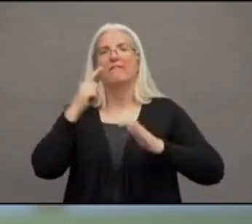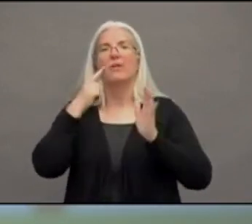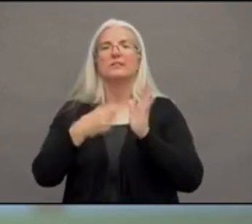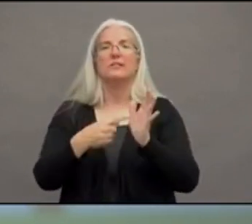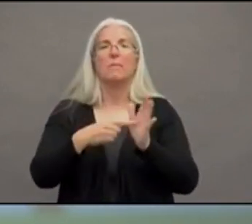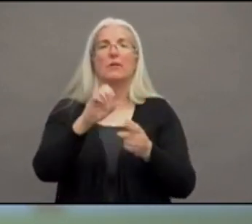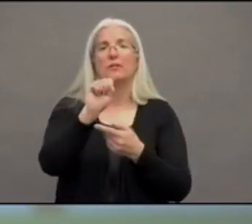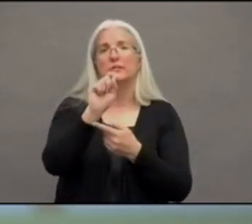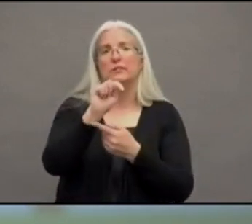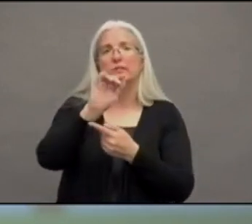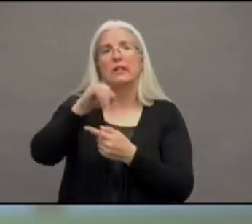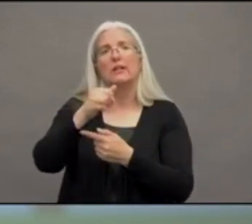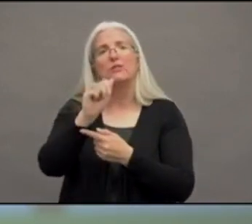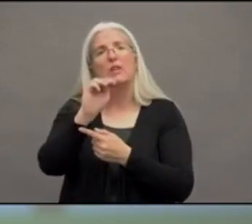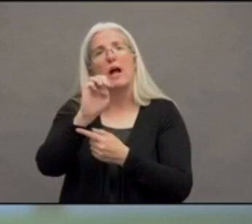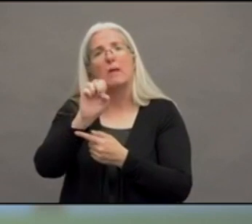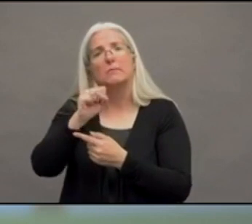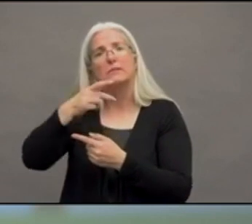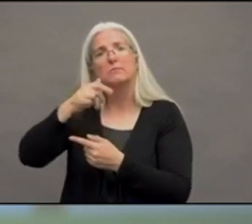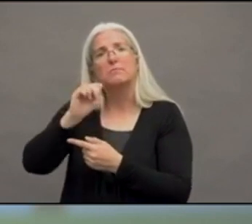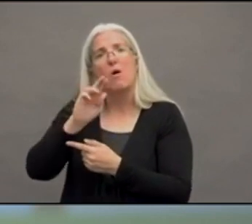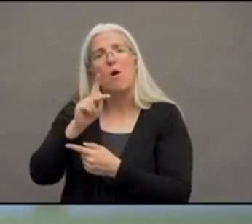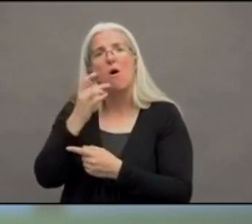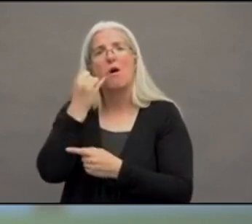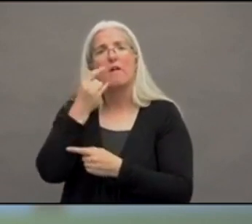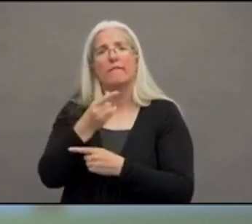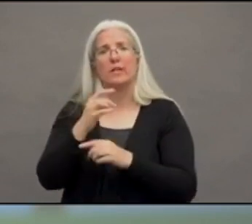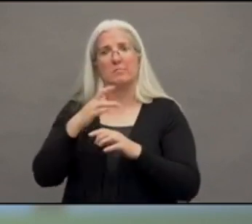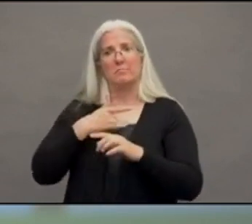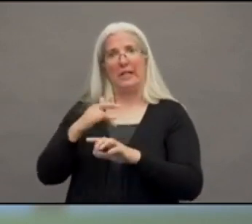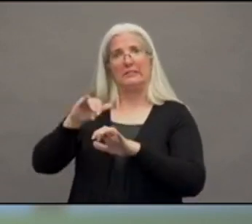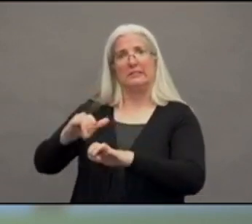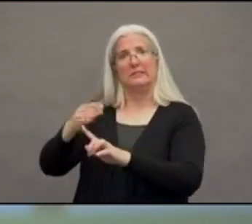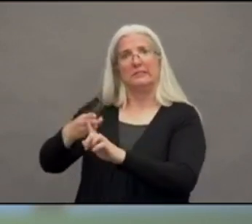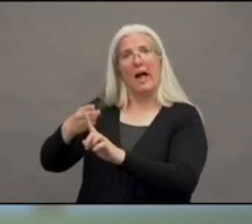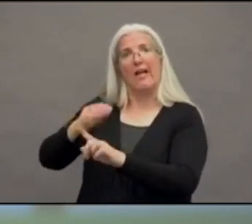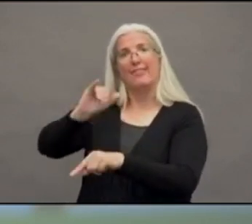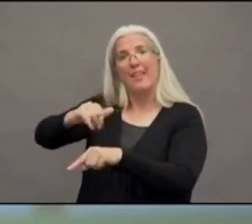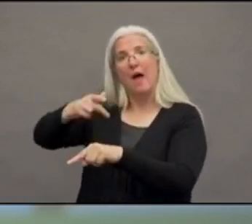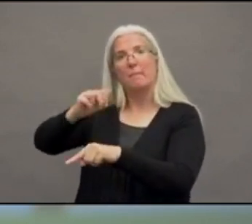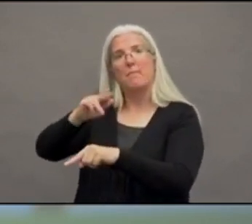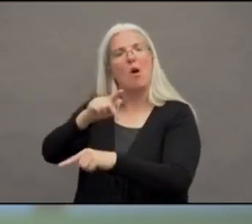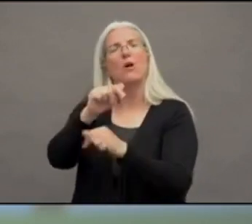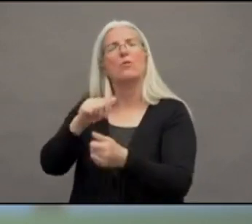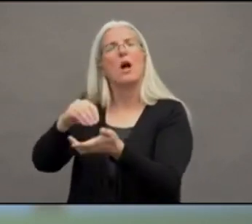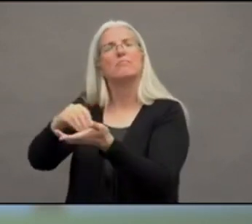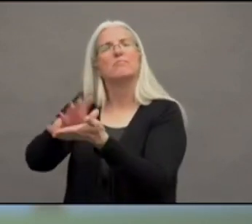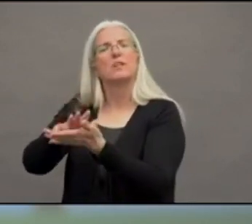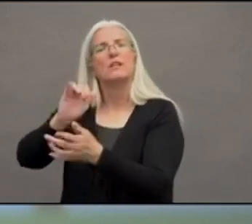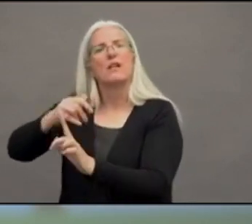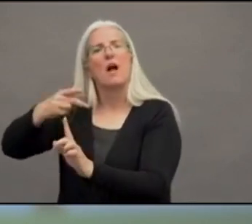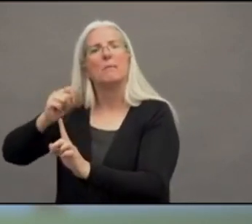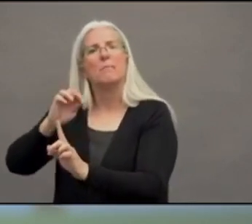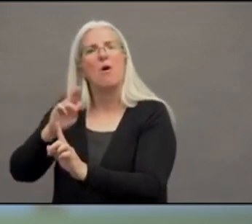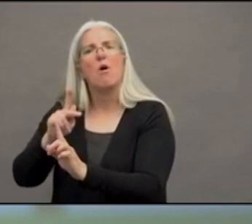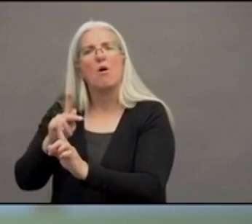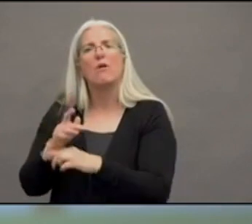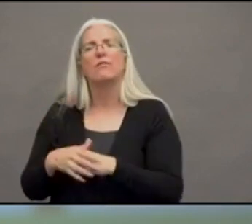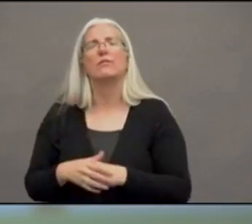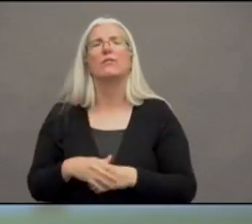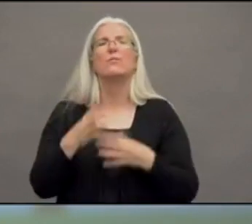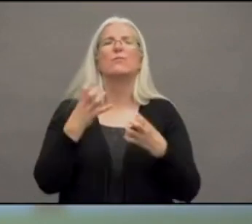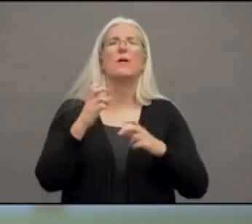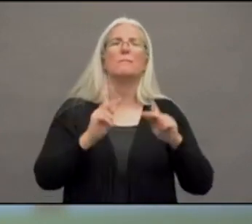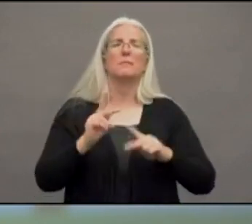Park. So every person can complete their census, and we want everyone to feel comfortable to do so,